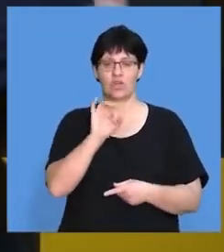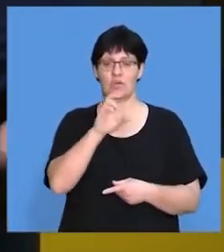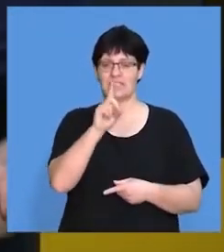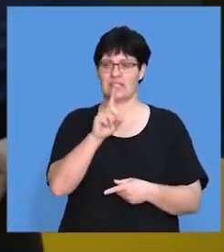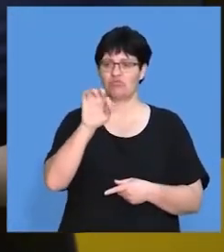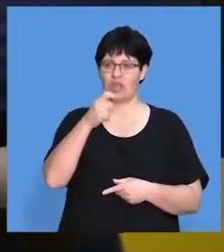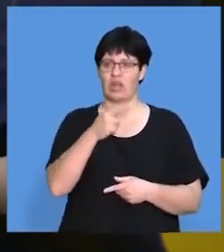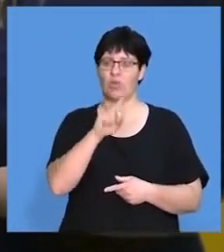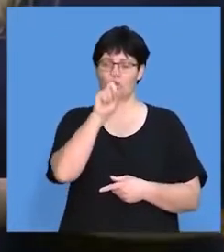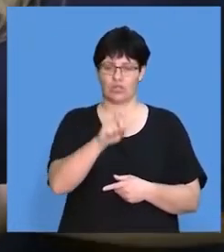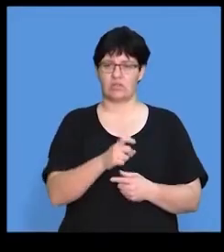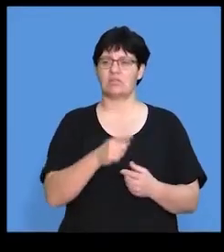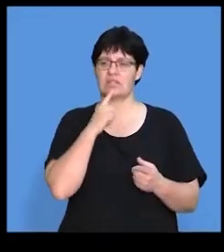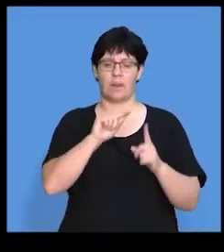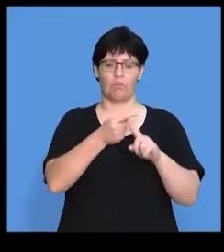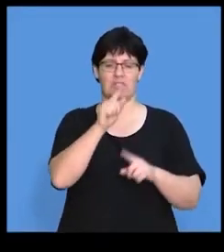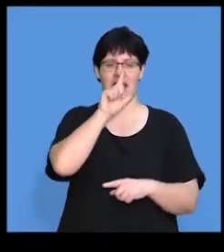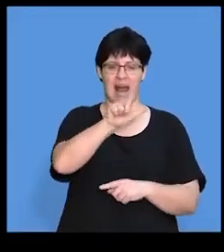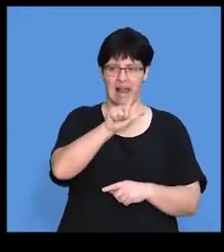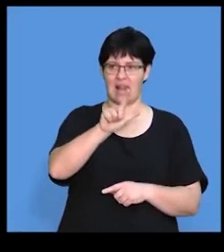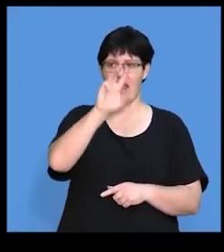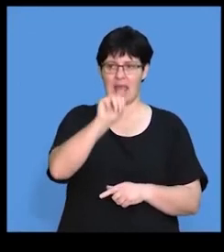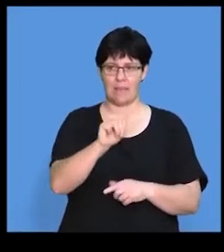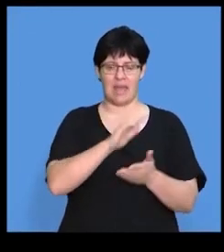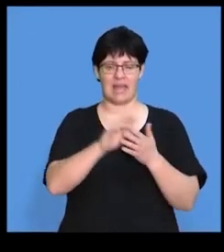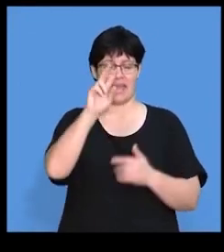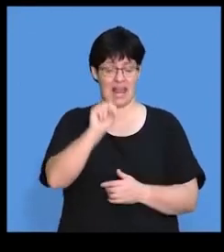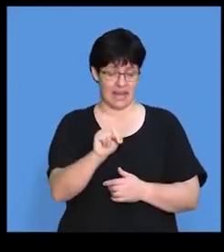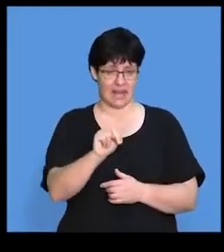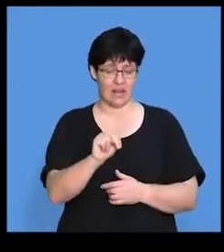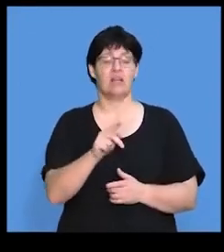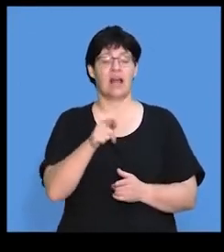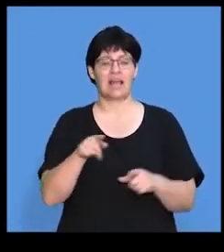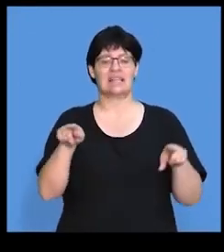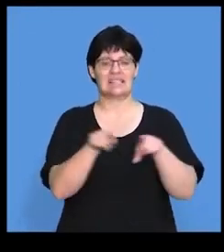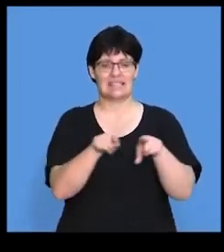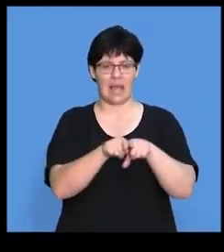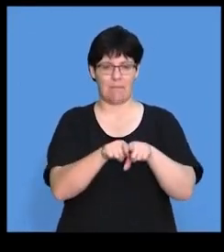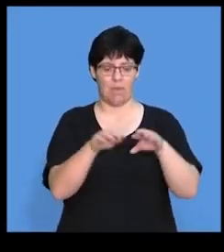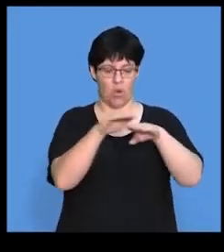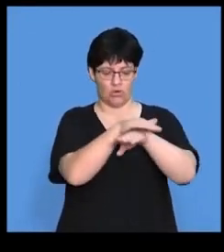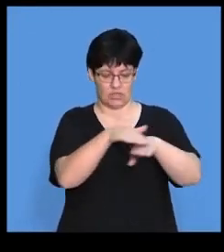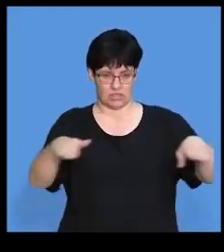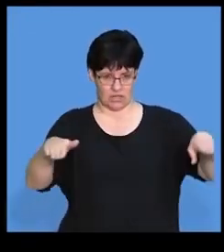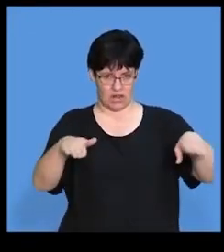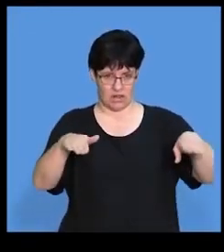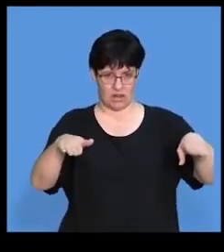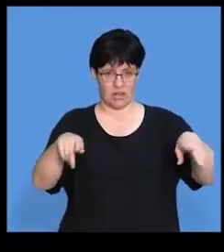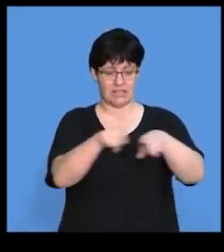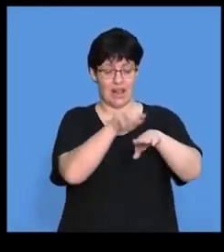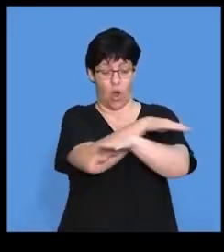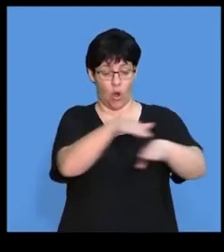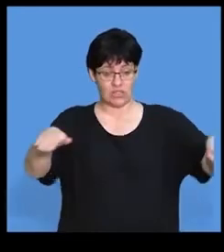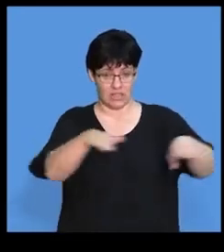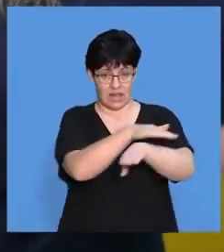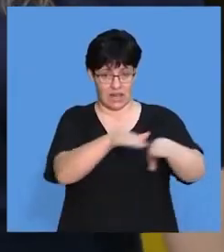this is the 3D trig question, and we're told that points L, M, and N are in the same horizontal plane. Don't forget,